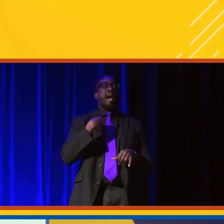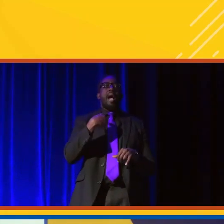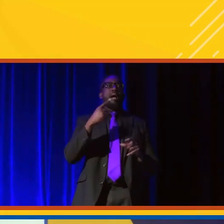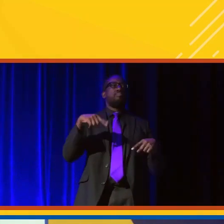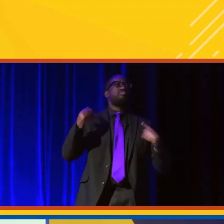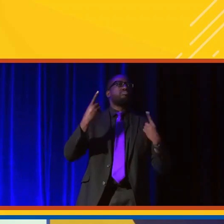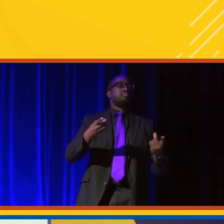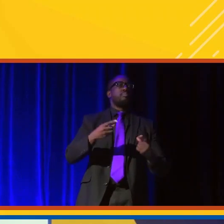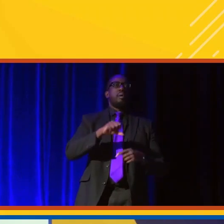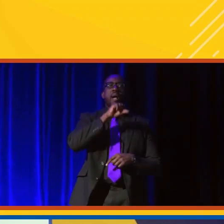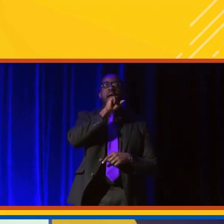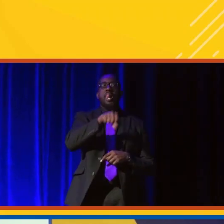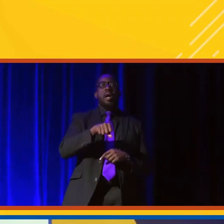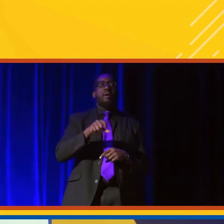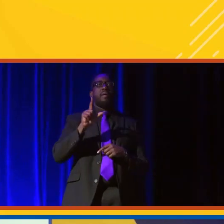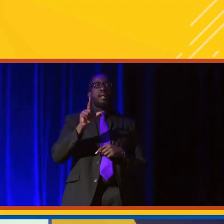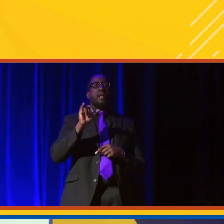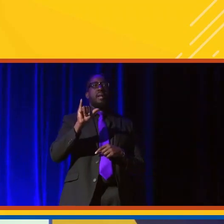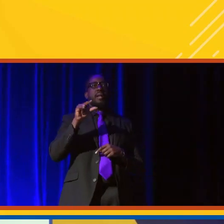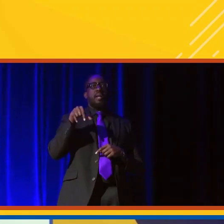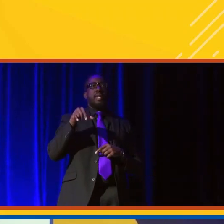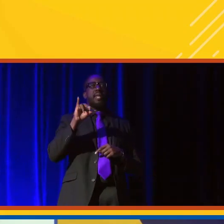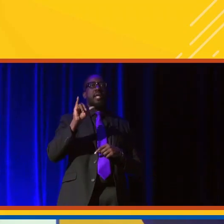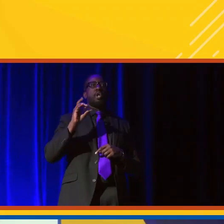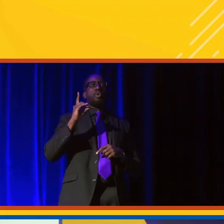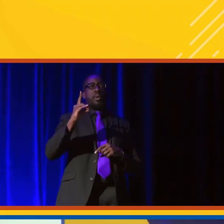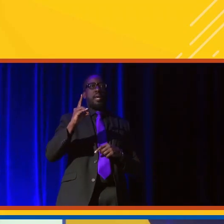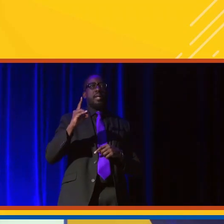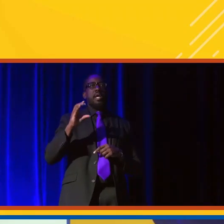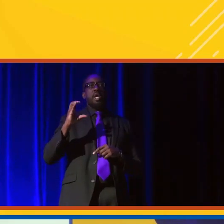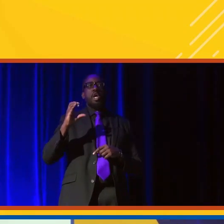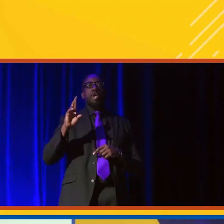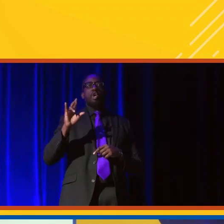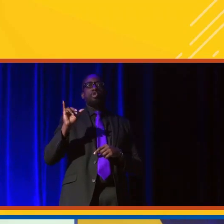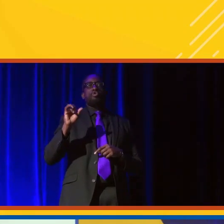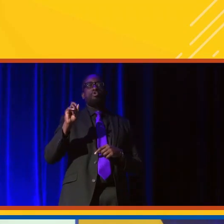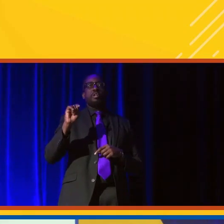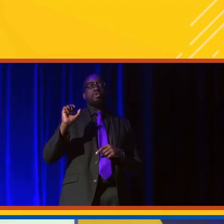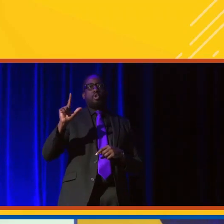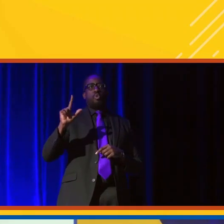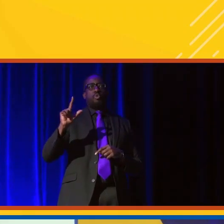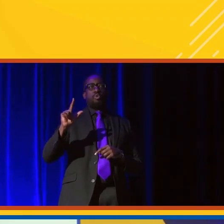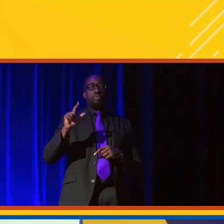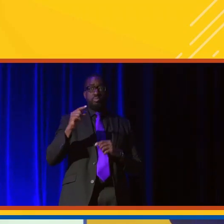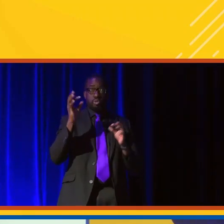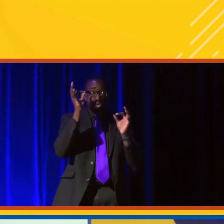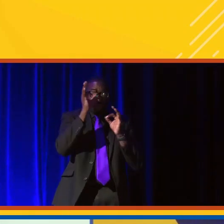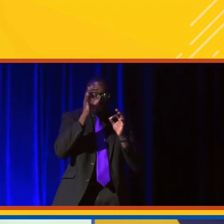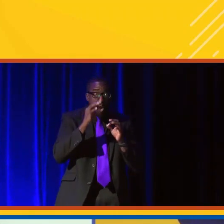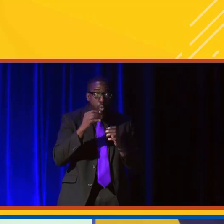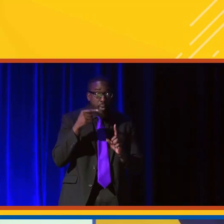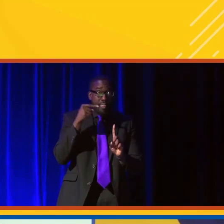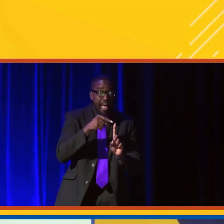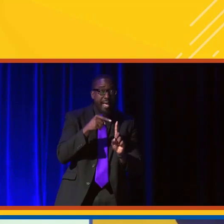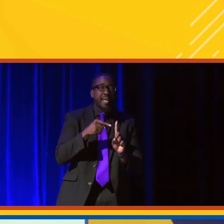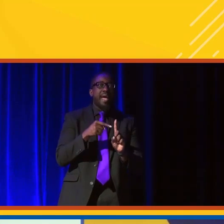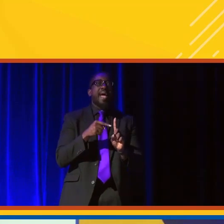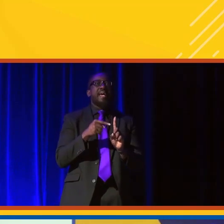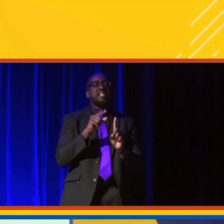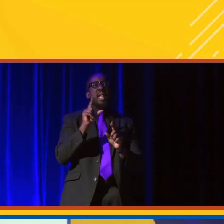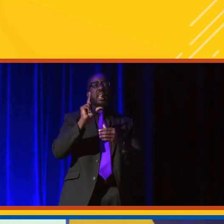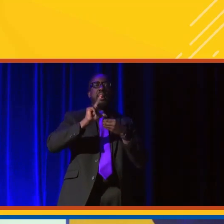If you don't know what liquid crystals are, they are liquids that have some crystalline character to them. They have some order to them beyond a normal isotropic